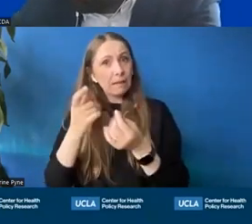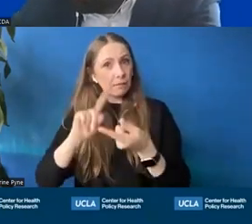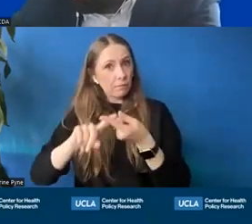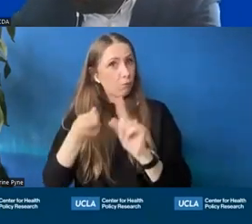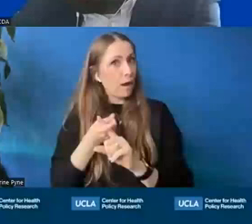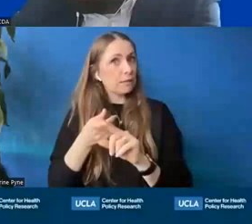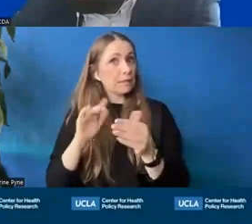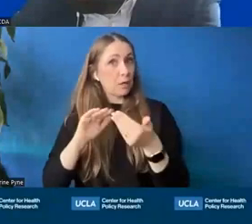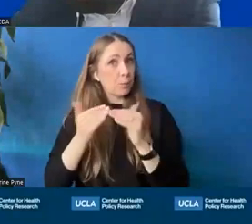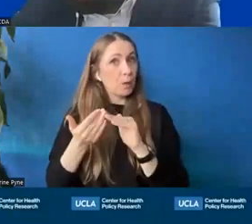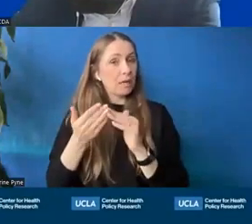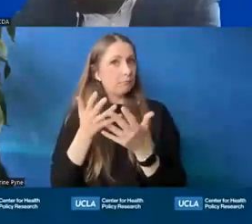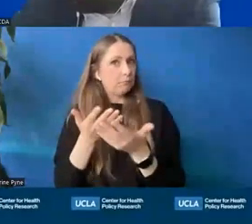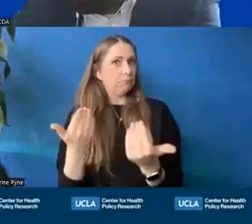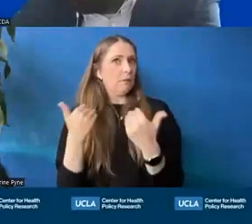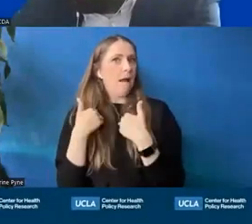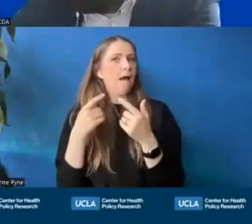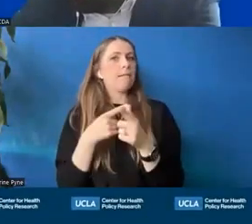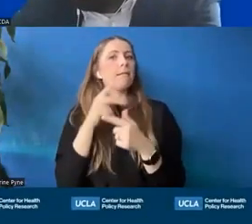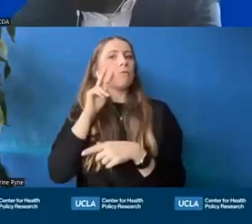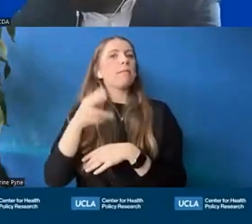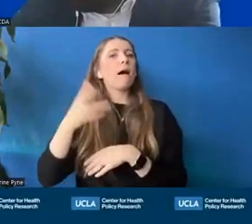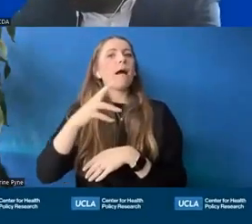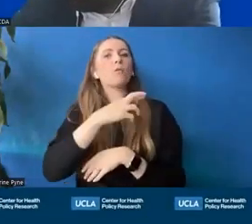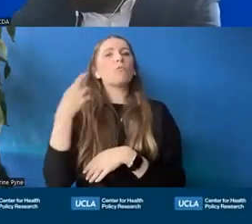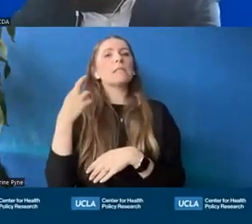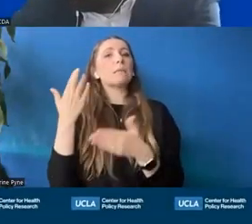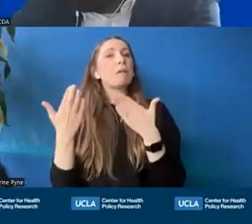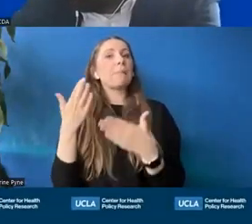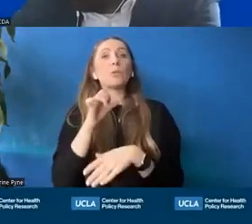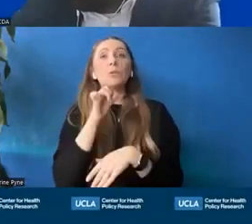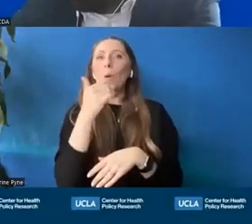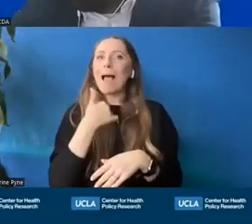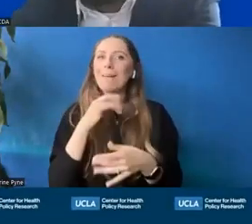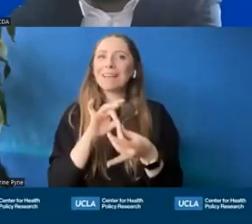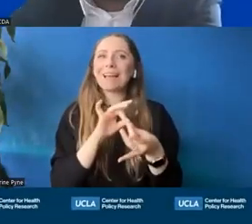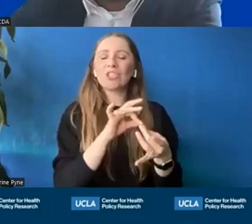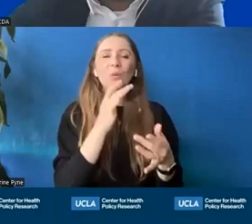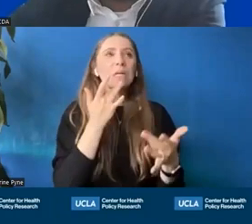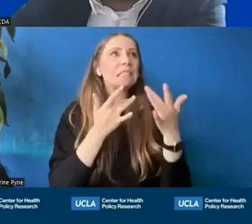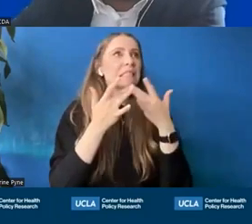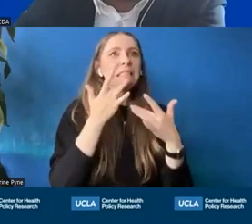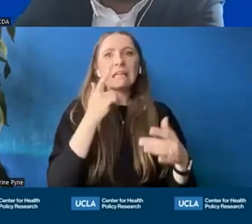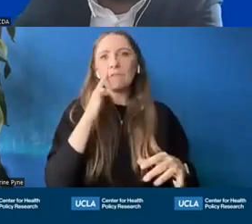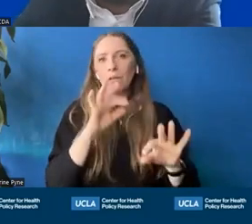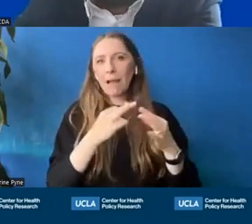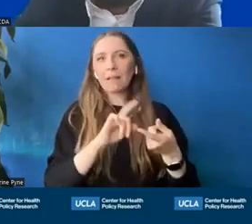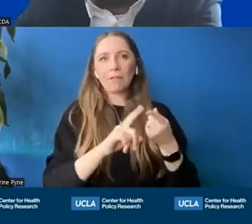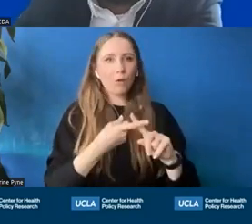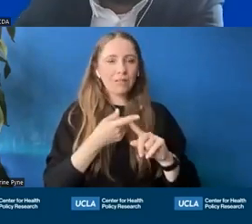friends, and looking at the higher risk among those who maybe don't have those connections.